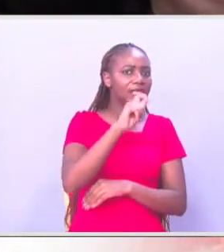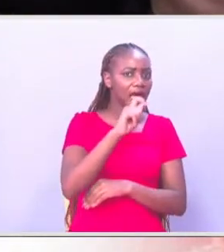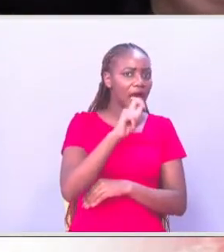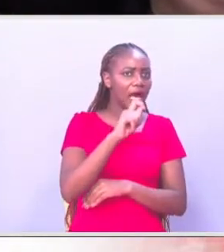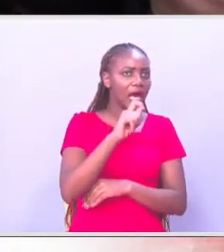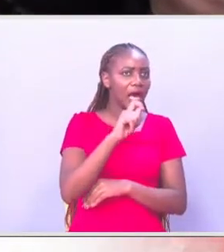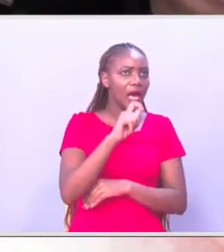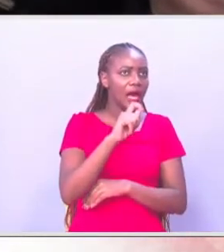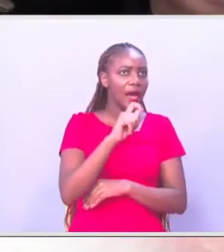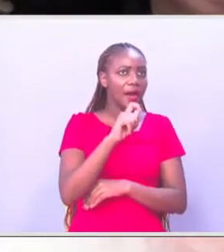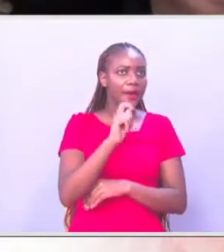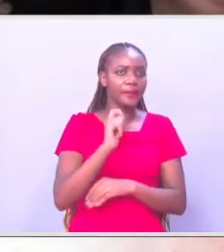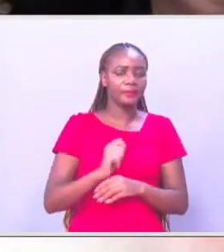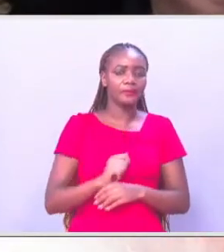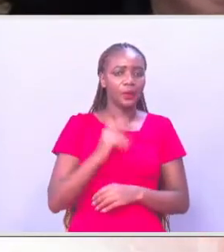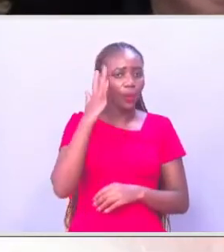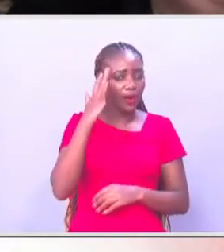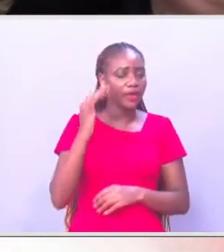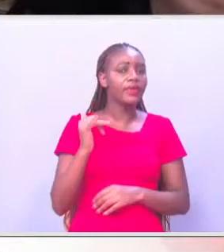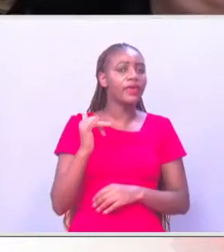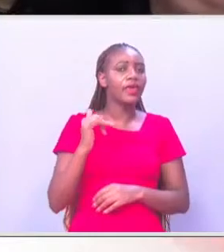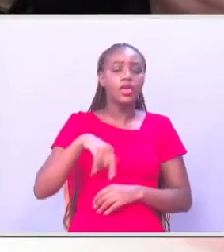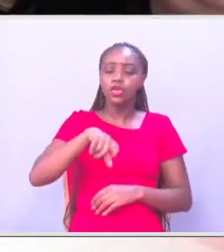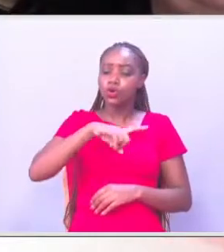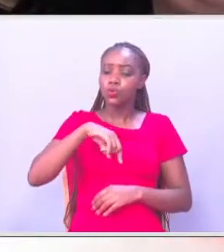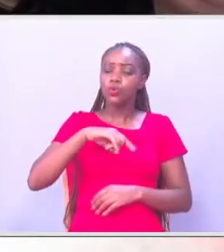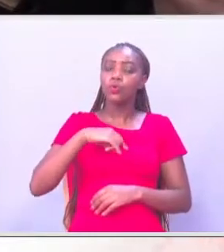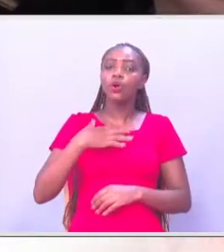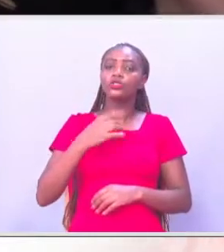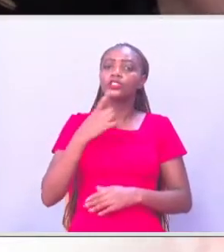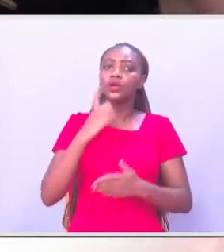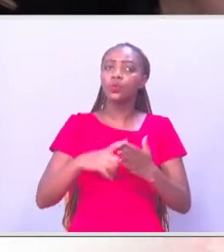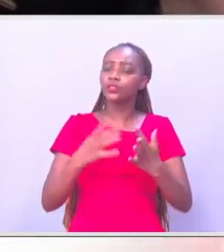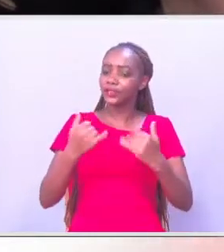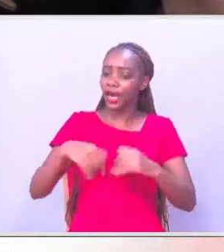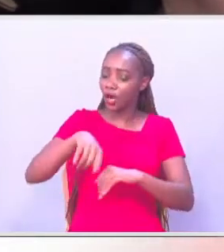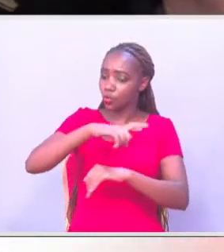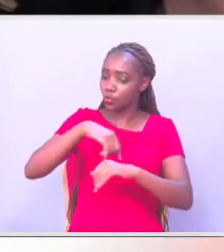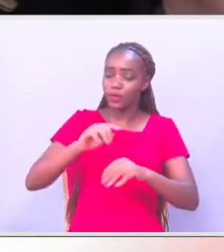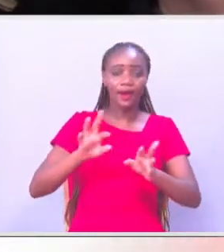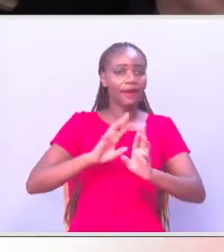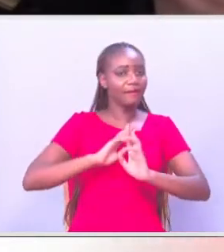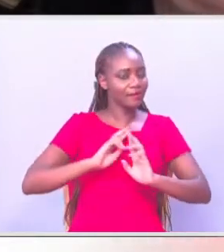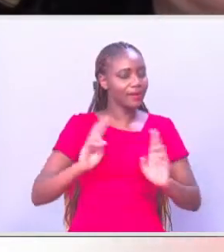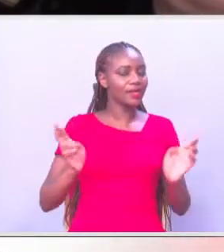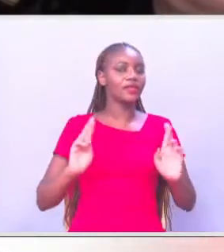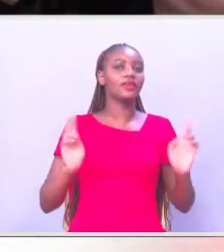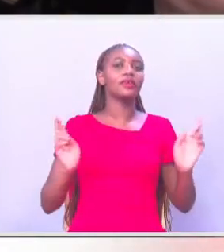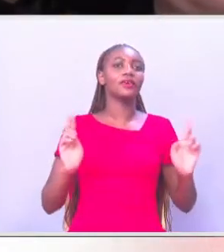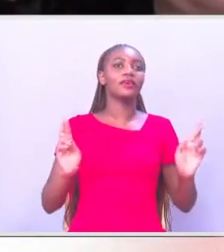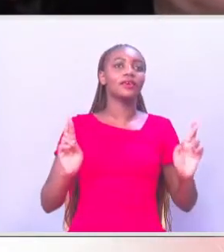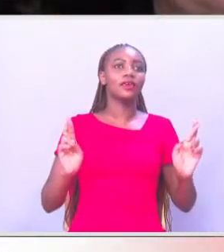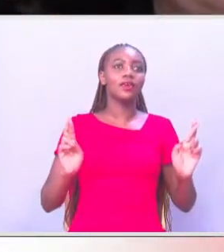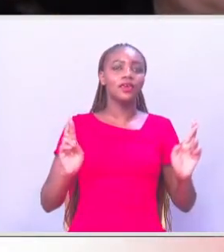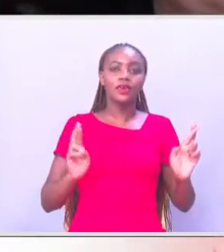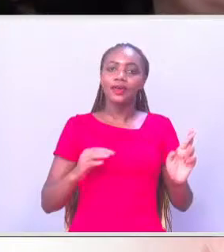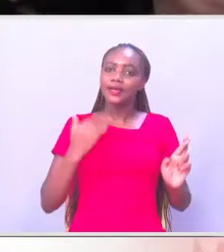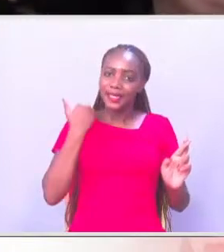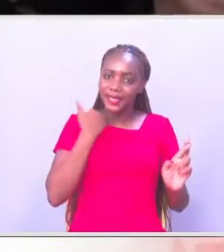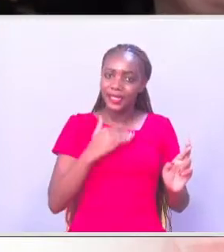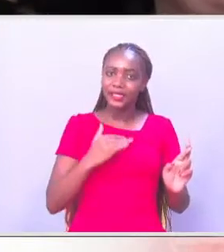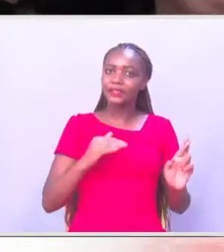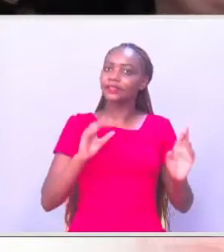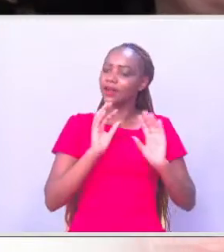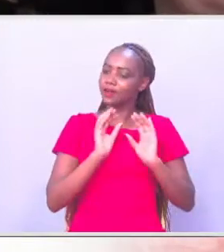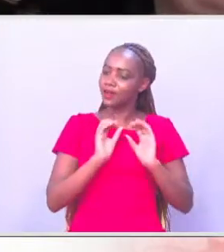Tanzania border people with albinism are being killed. We want to say this time round, we are very ready. No life shall be lost